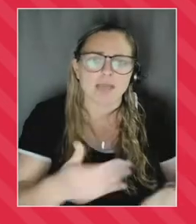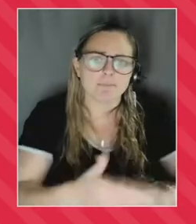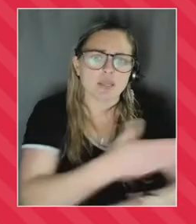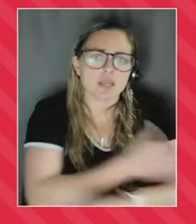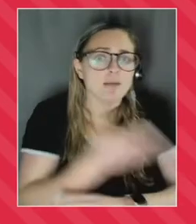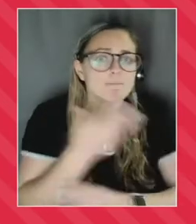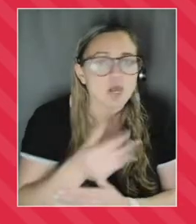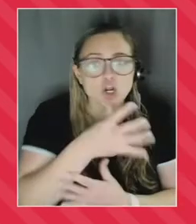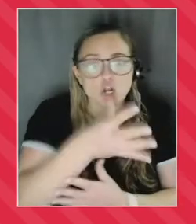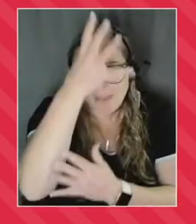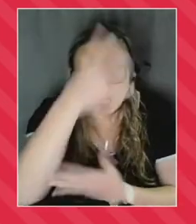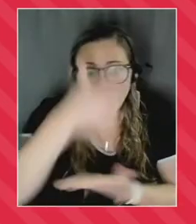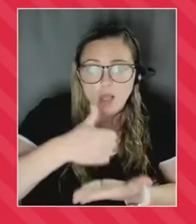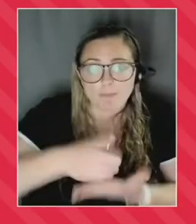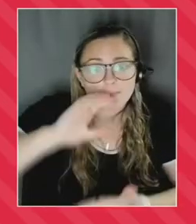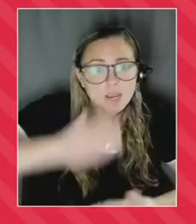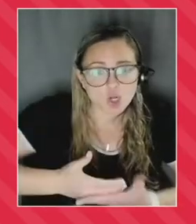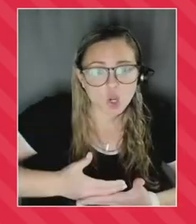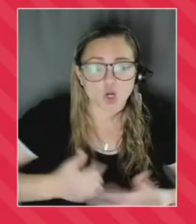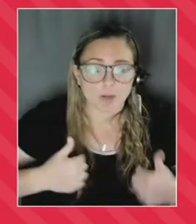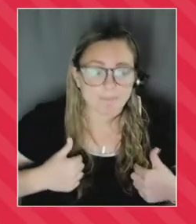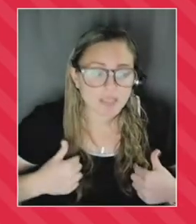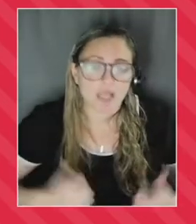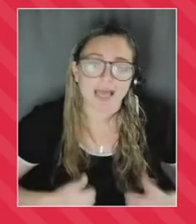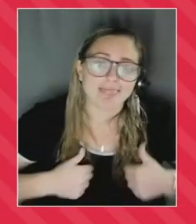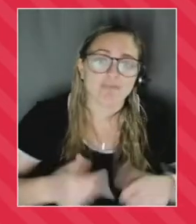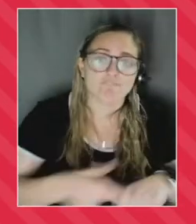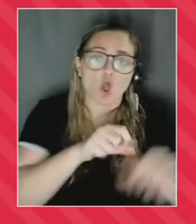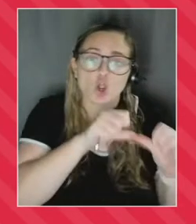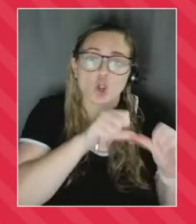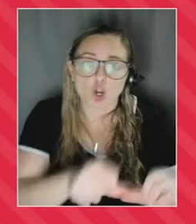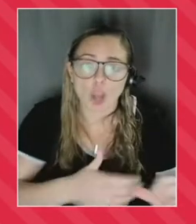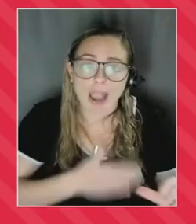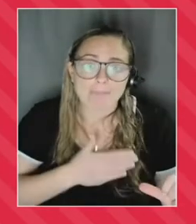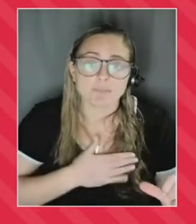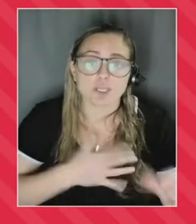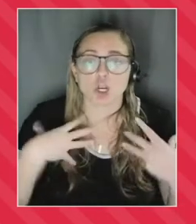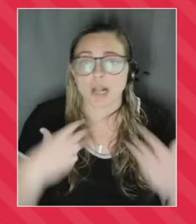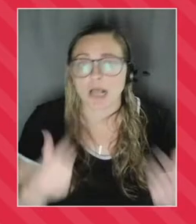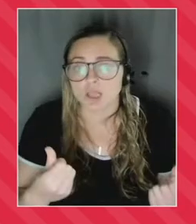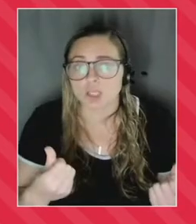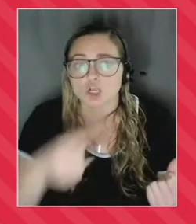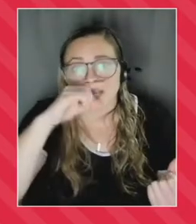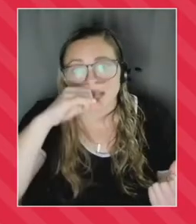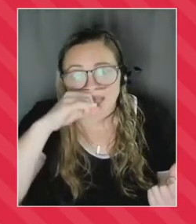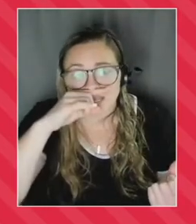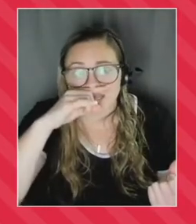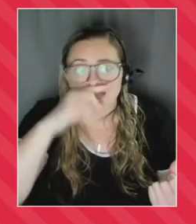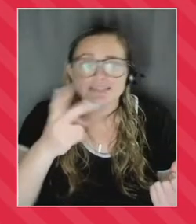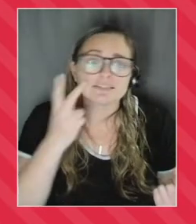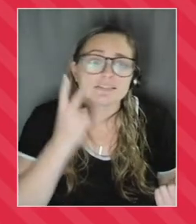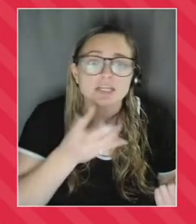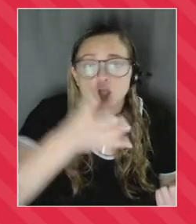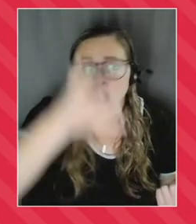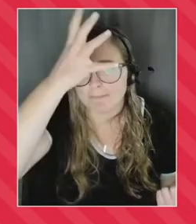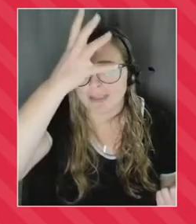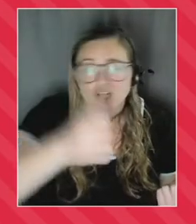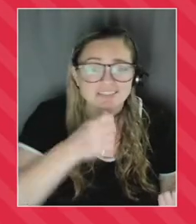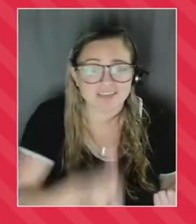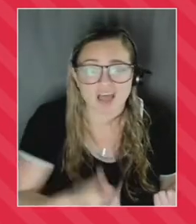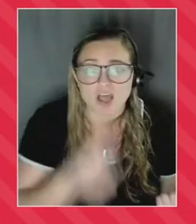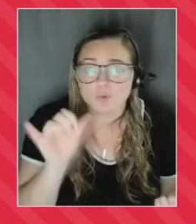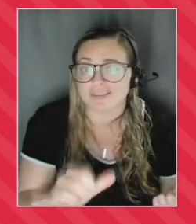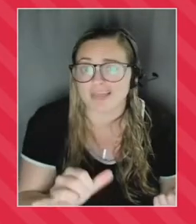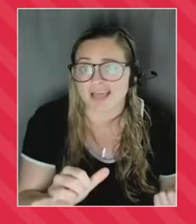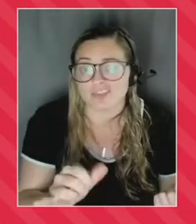helping my daughter and me and live longer and happier and healthier. Kids see their parents doing that, they're gonna echo that. The vision